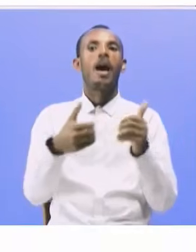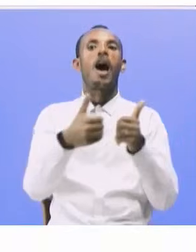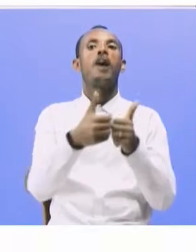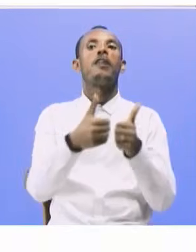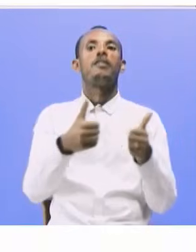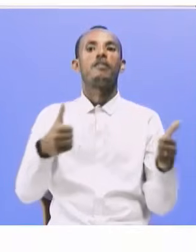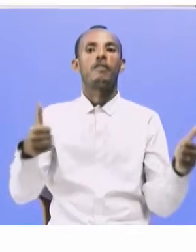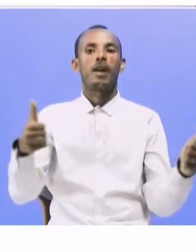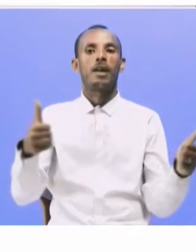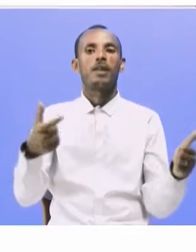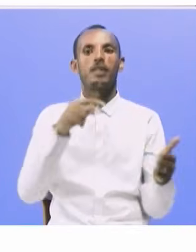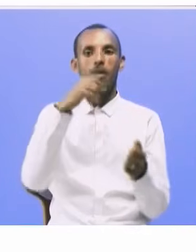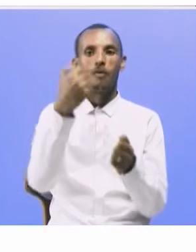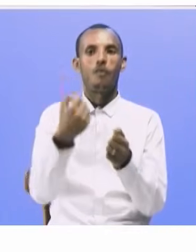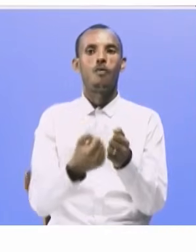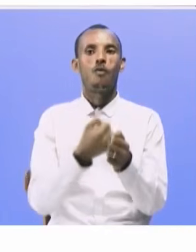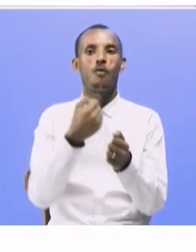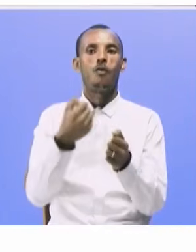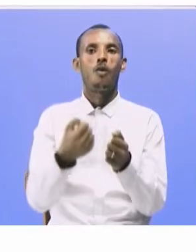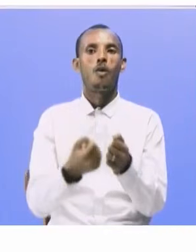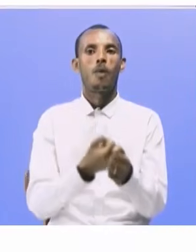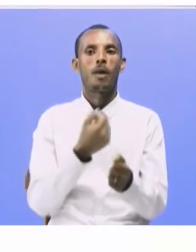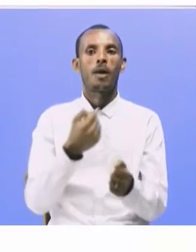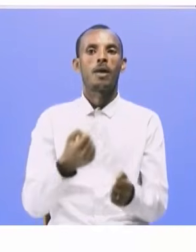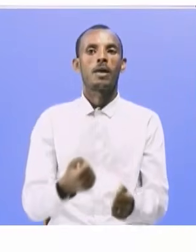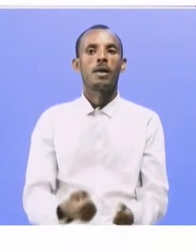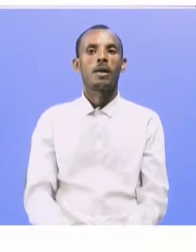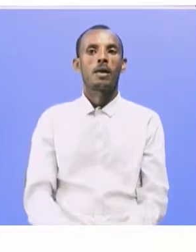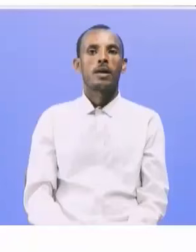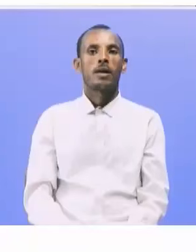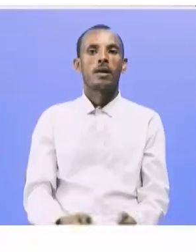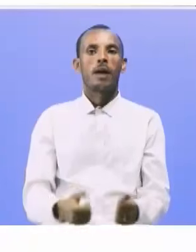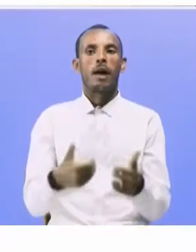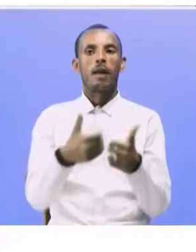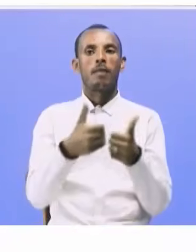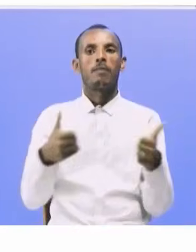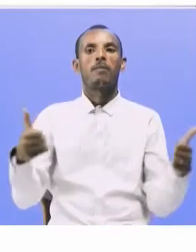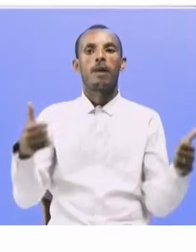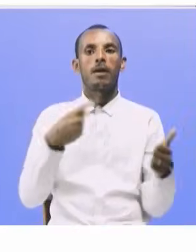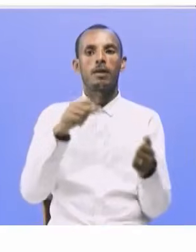Identify whether the following. Identify